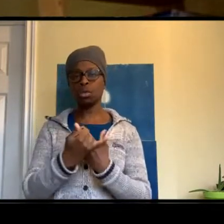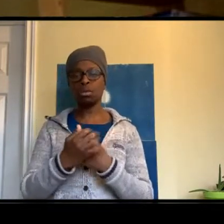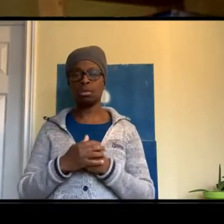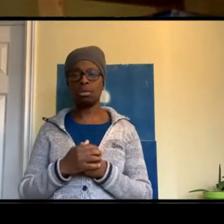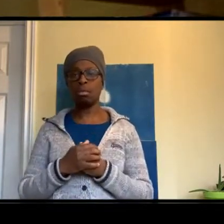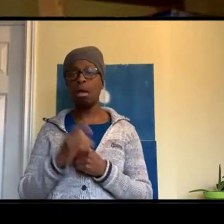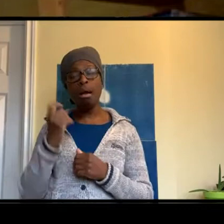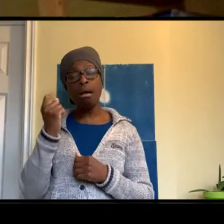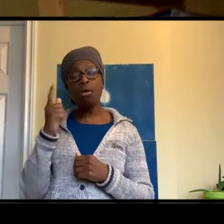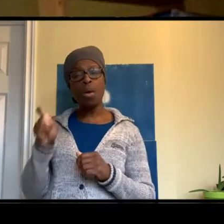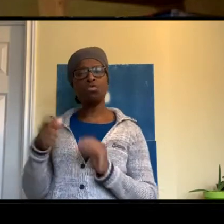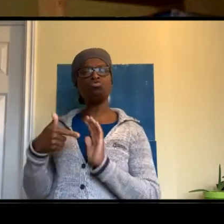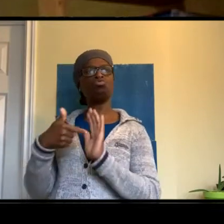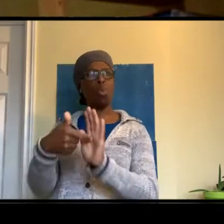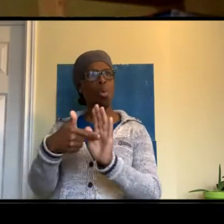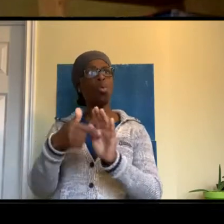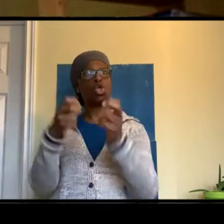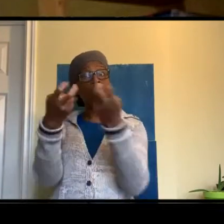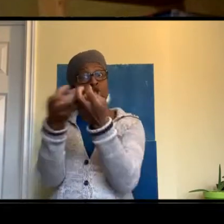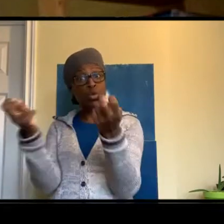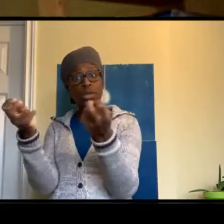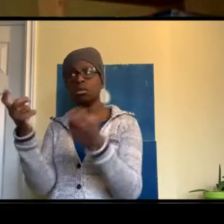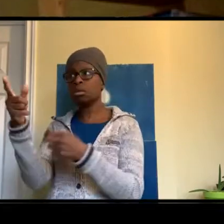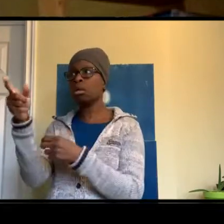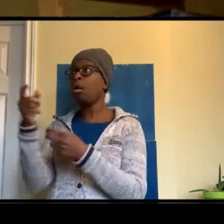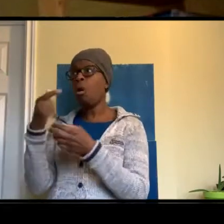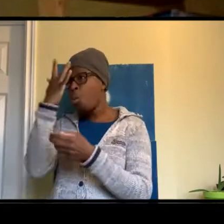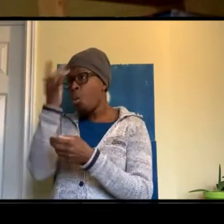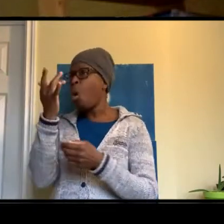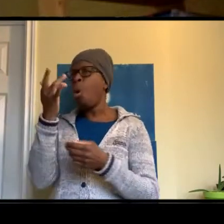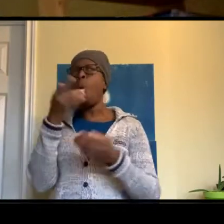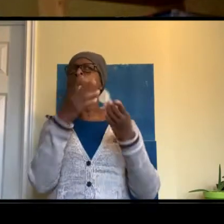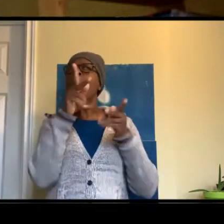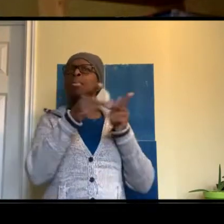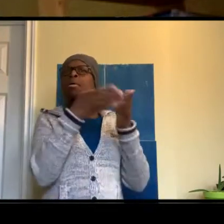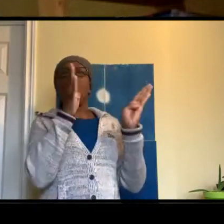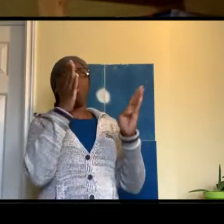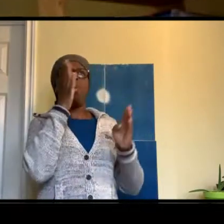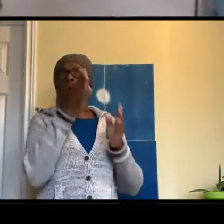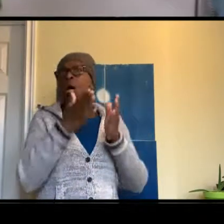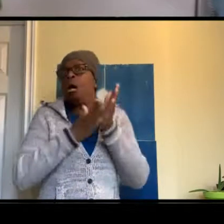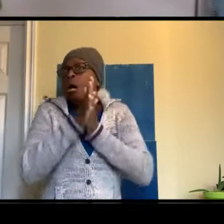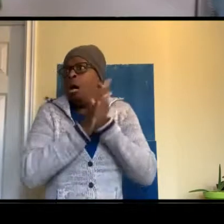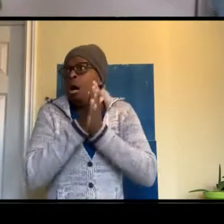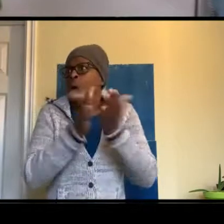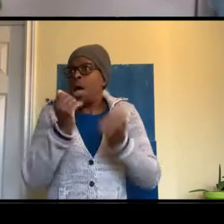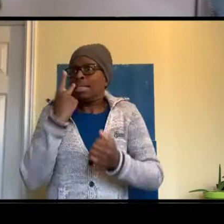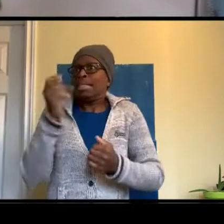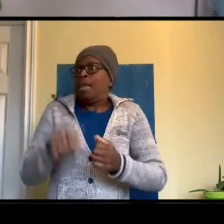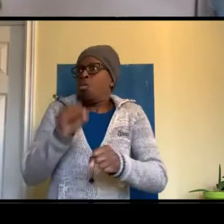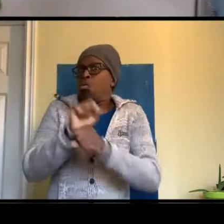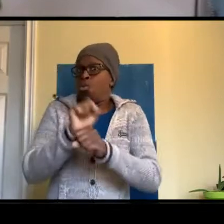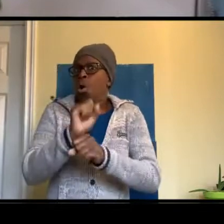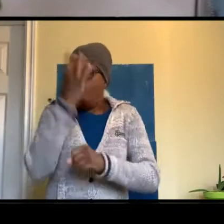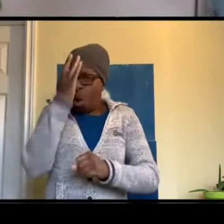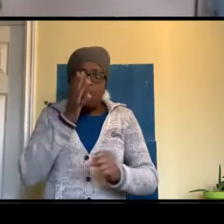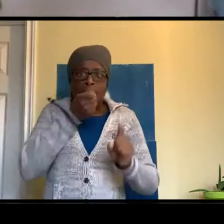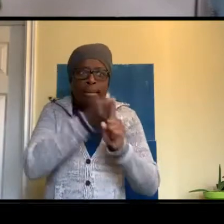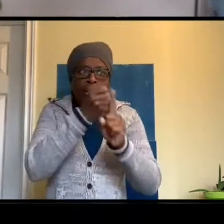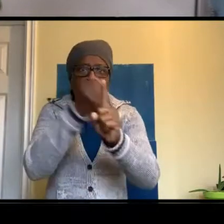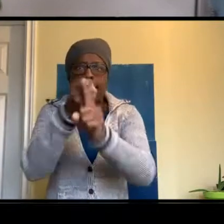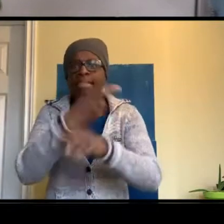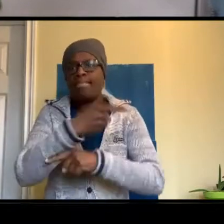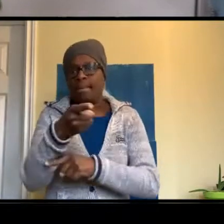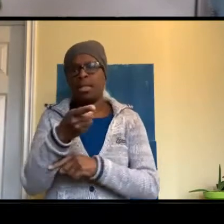people can really help to crystallize your plan. Mm-hmm. So now we're going to move on to the next section of